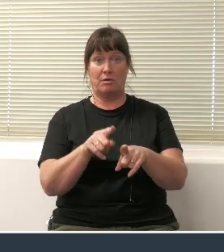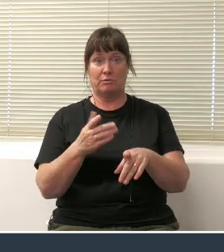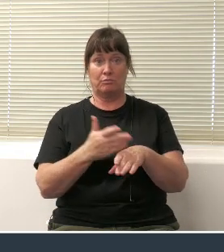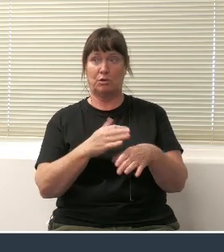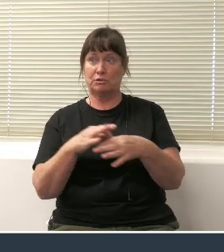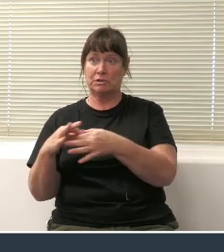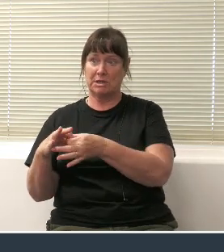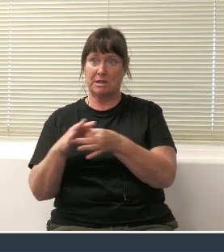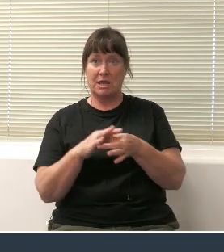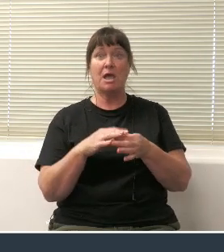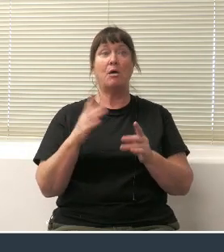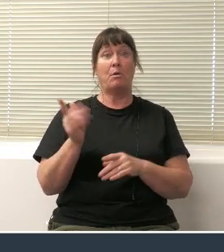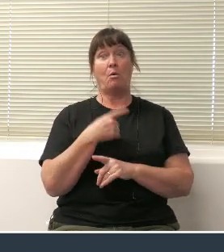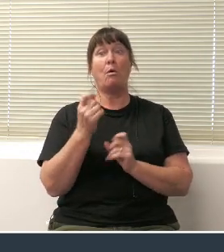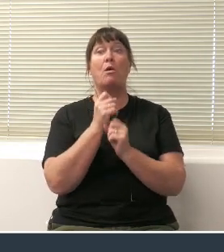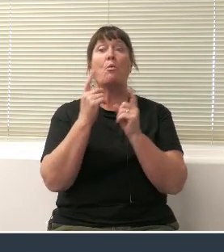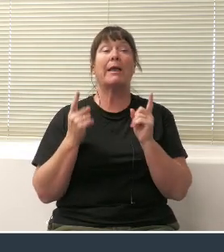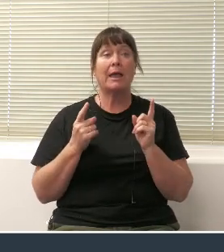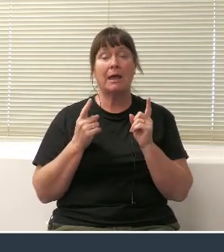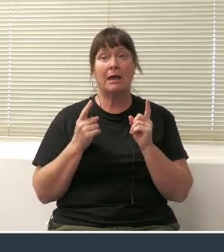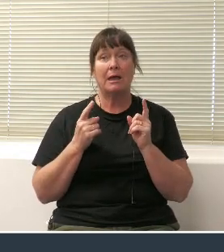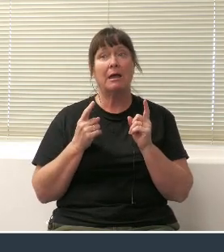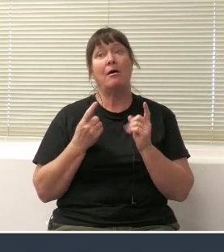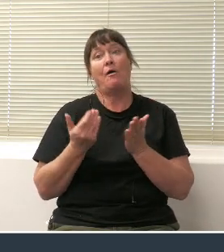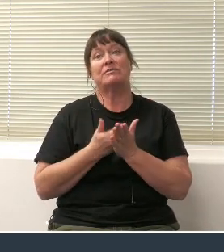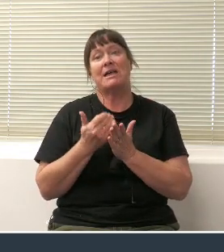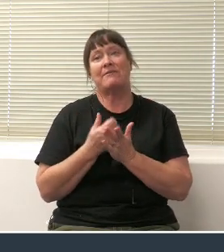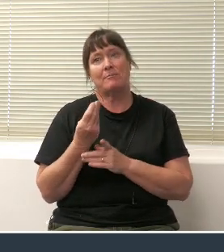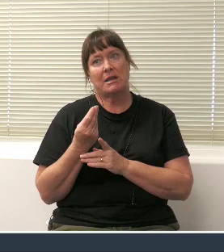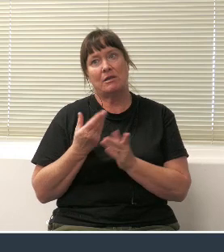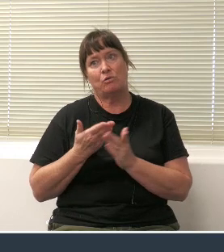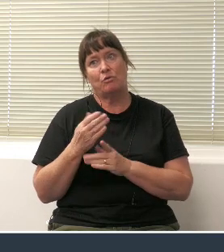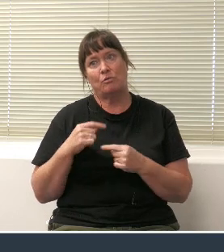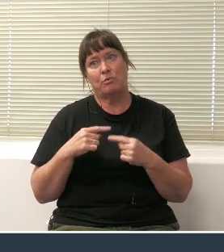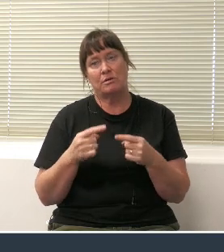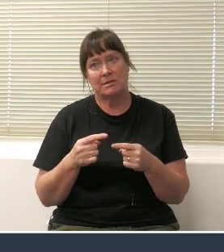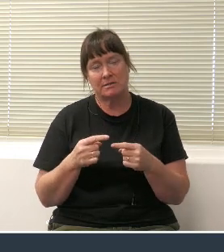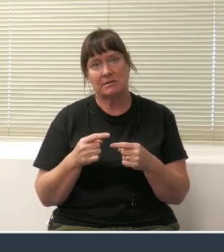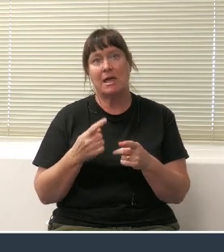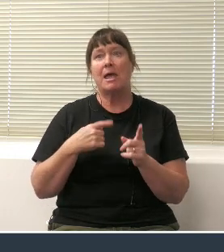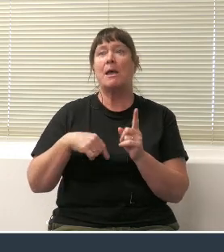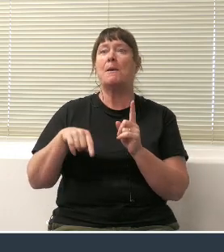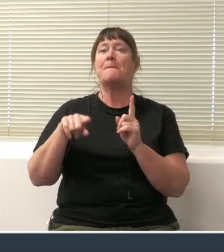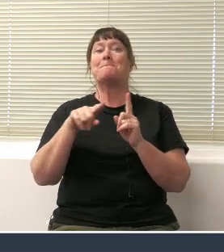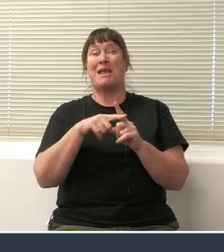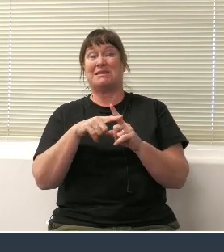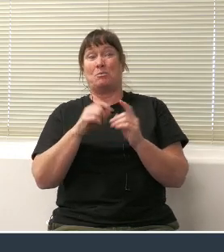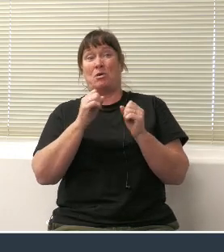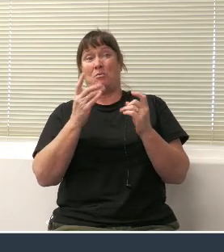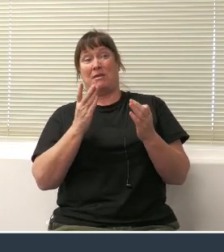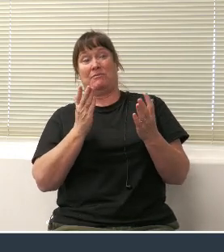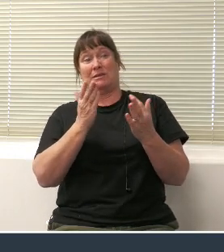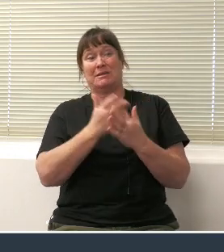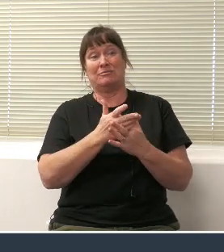extremely conscious of around this table, around gaining those efficiencies, and the disruption to the CBD and the